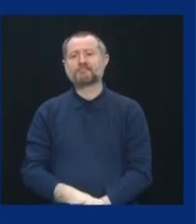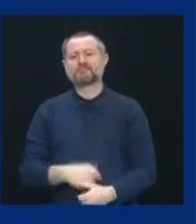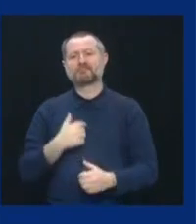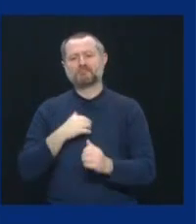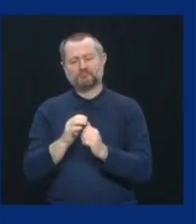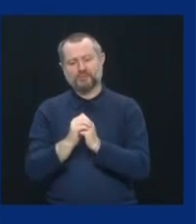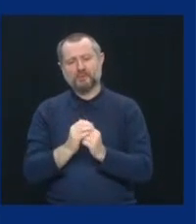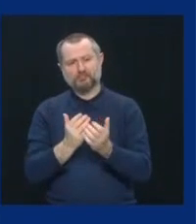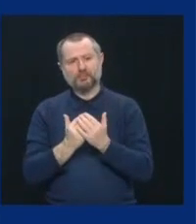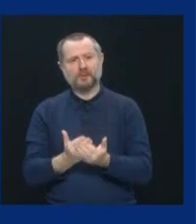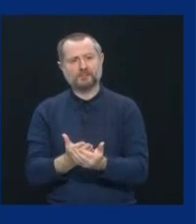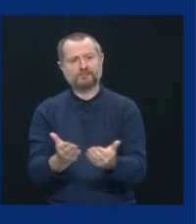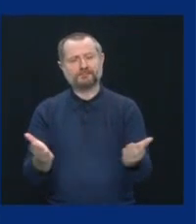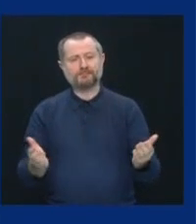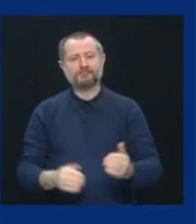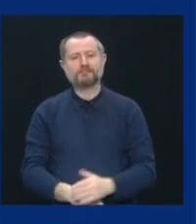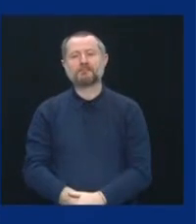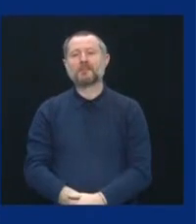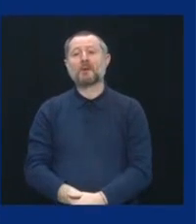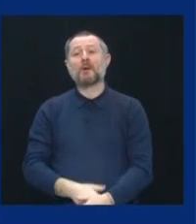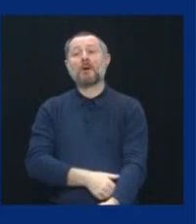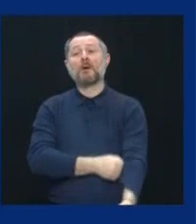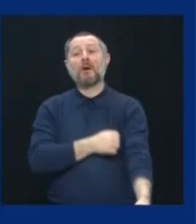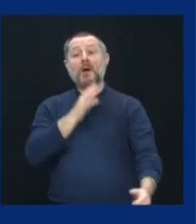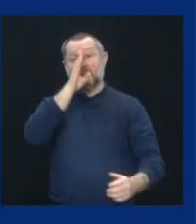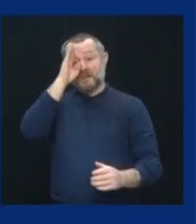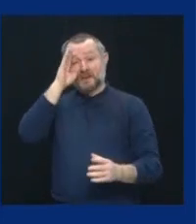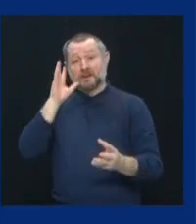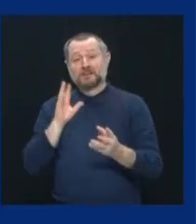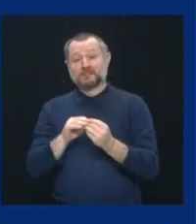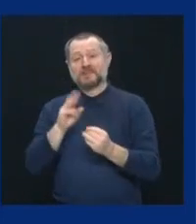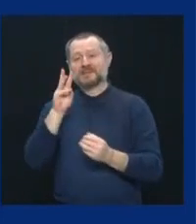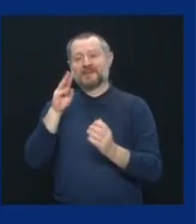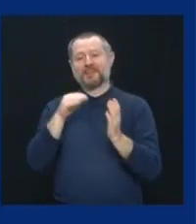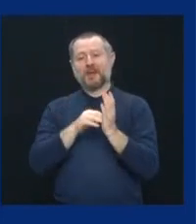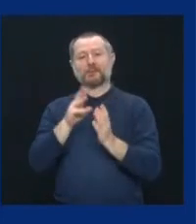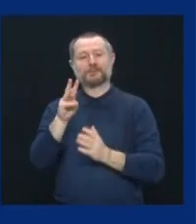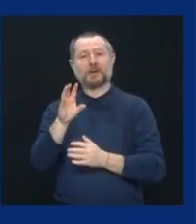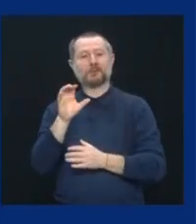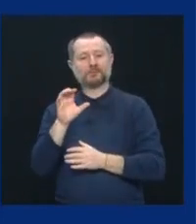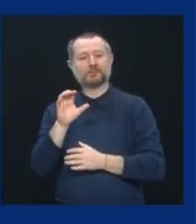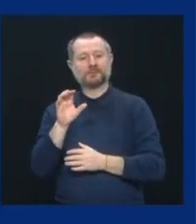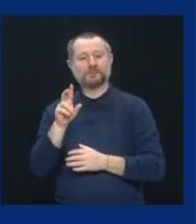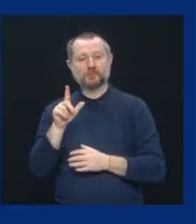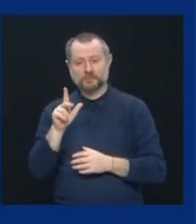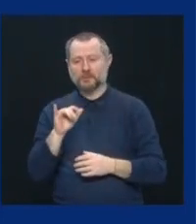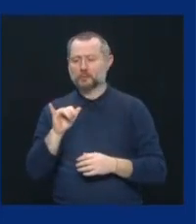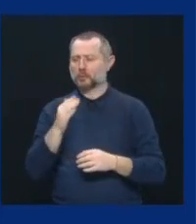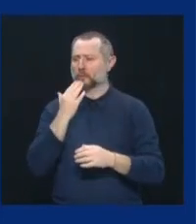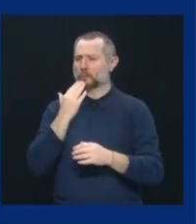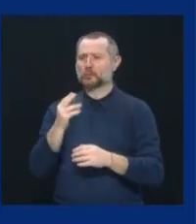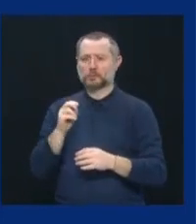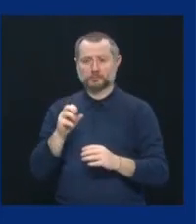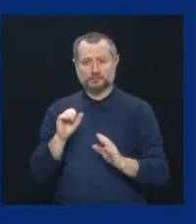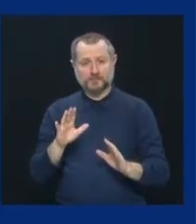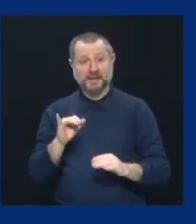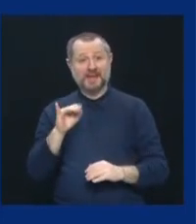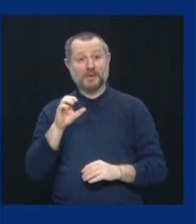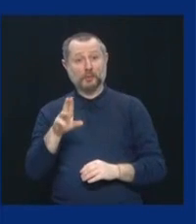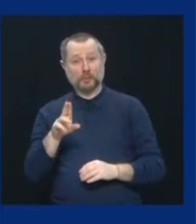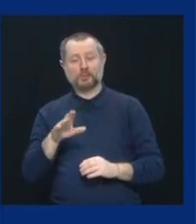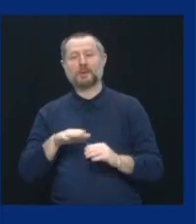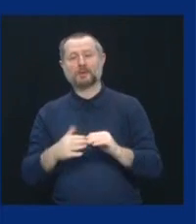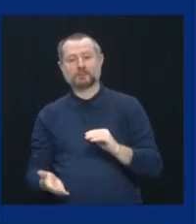prayers. Statewide hospitalizations, 6,600. That's good news. Statewide ICU,